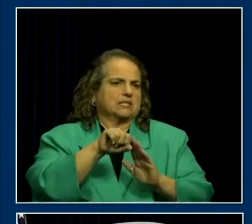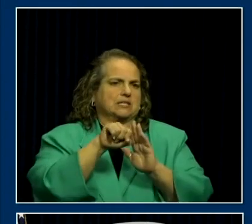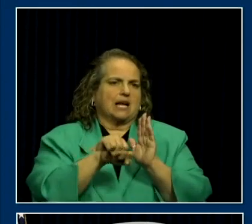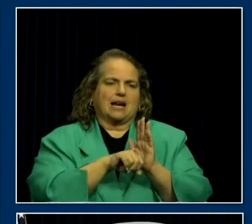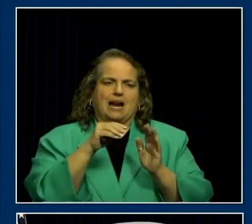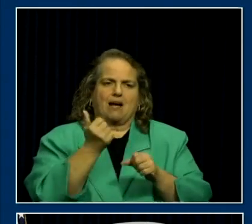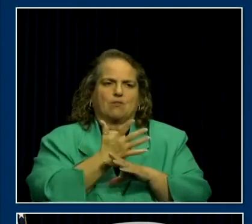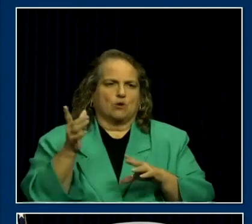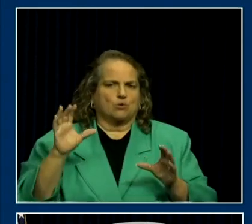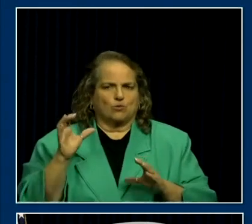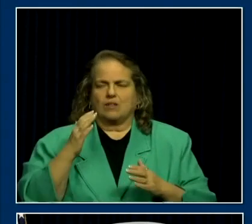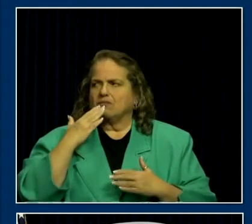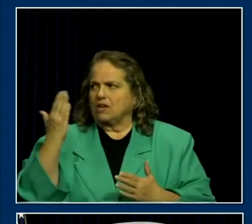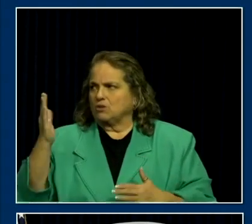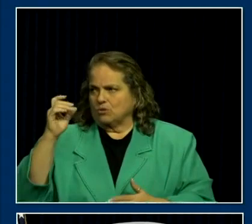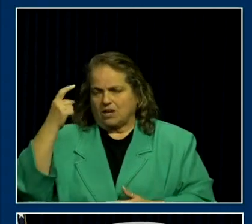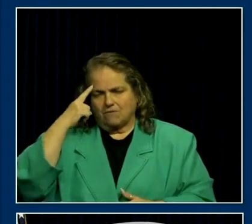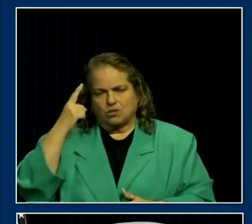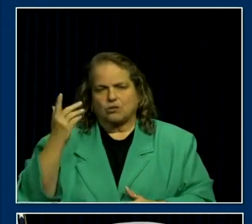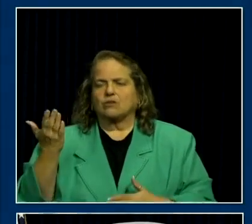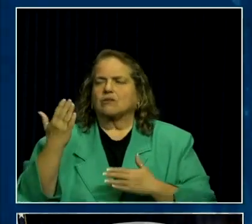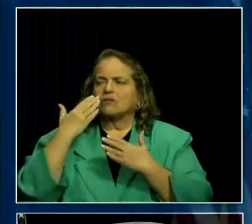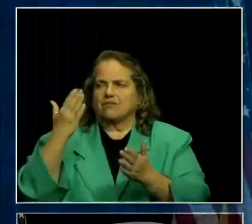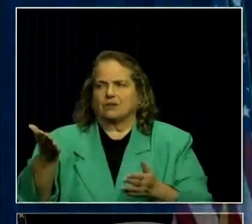you very much, and thank you, Governor. Thank you.